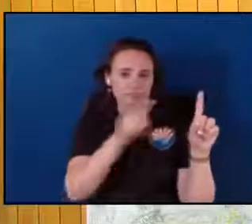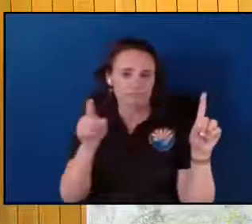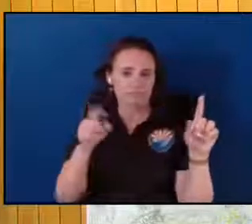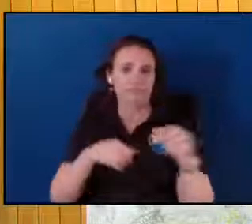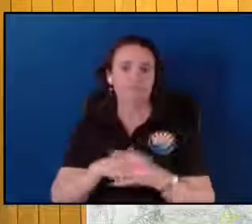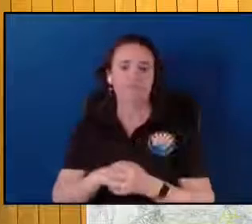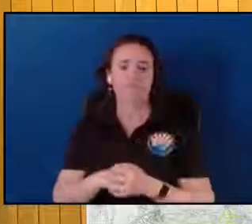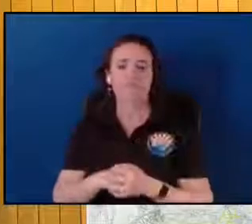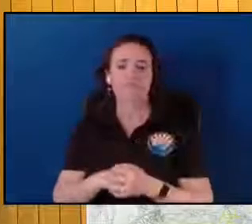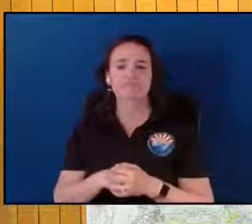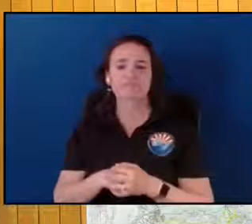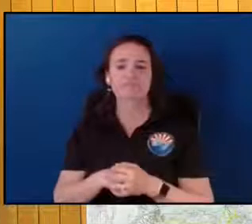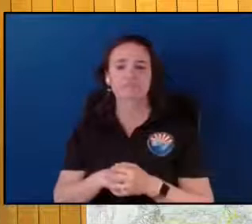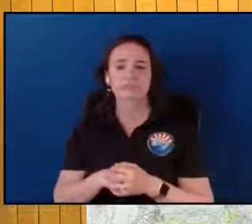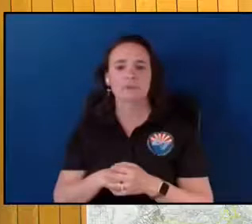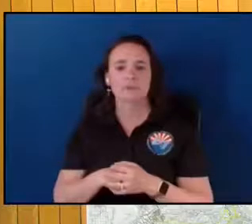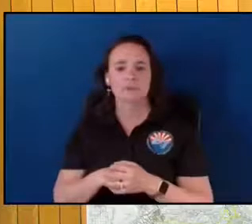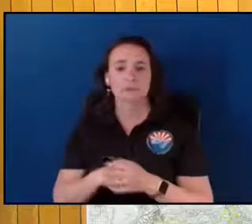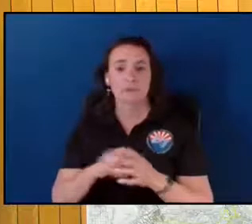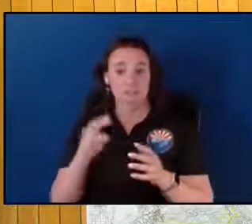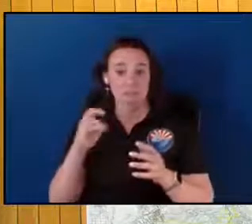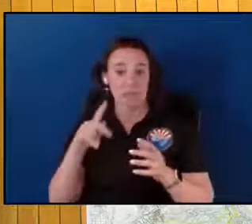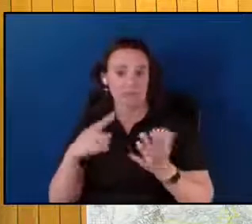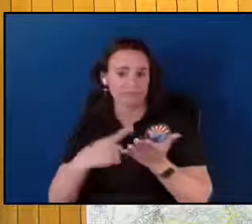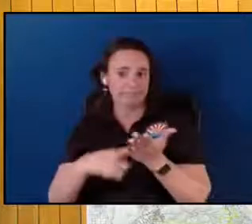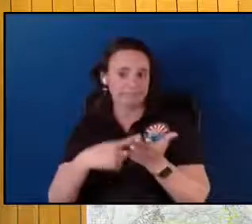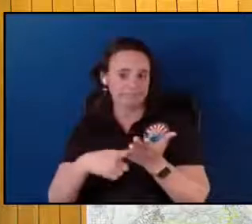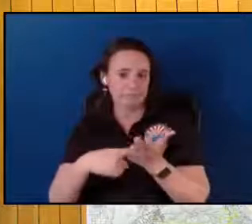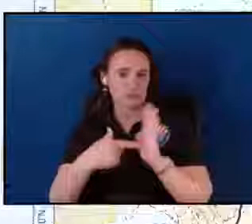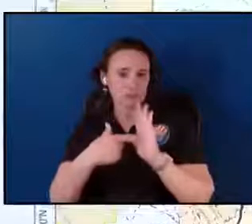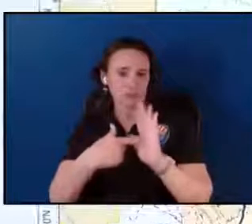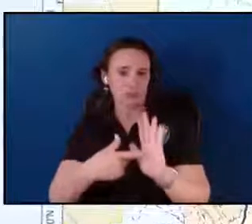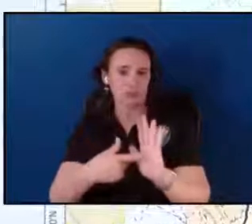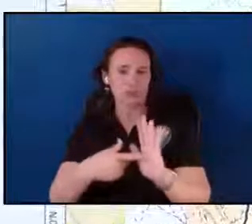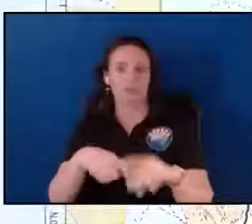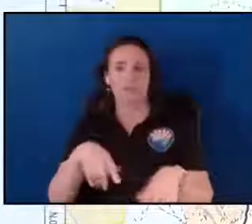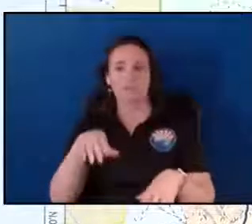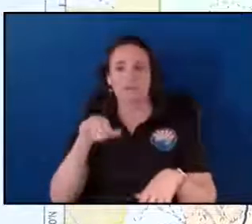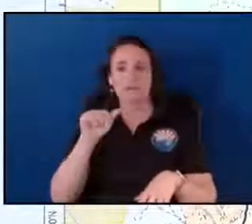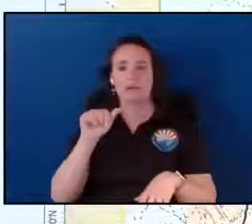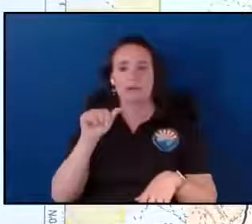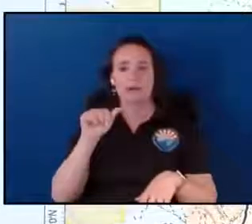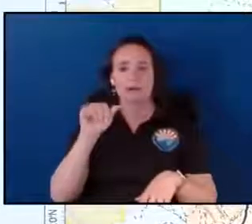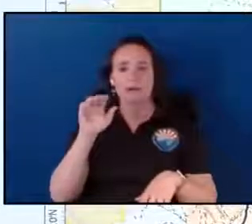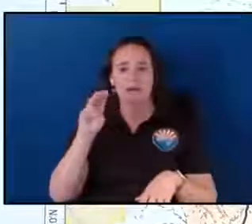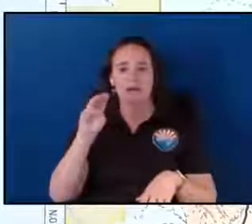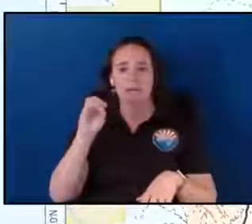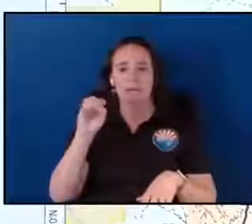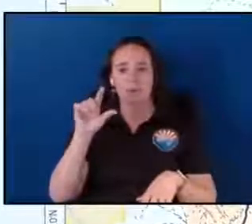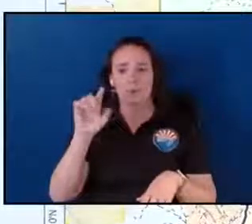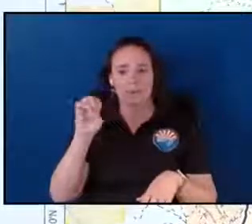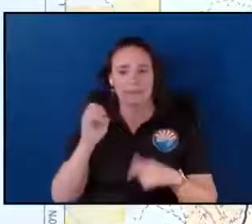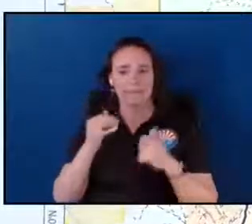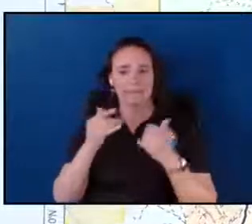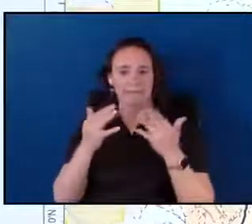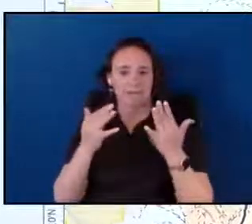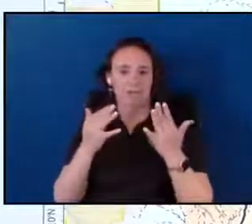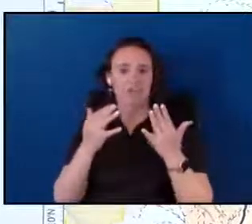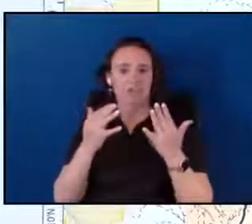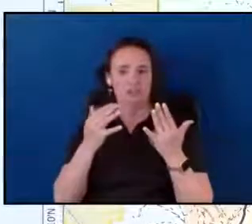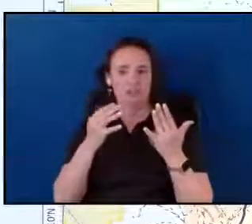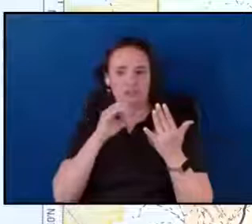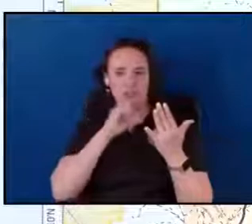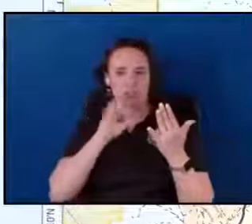of it. Below there, from the Amole fire scar there on 518, near where 518 and